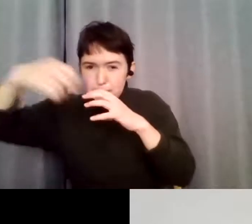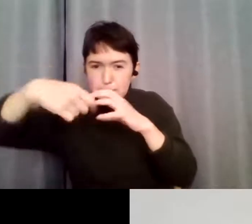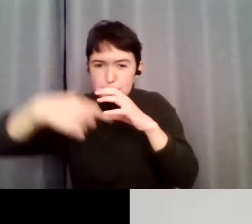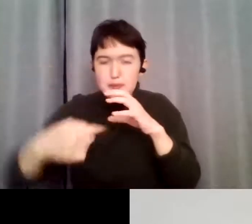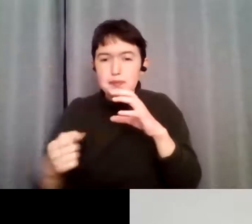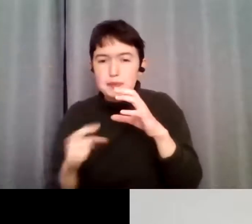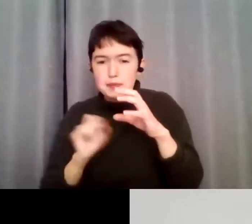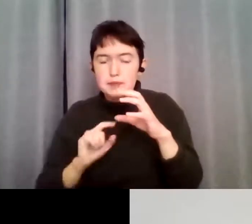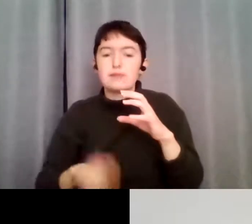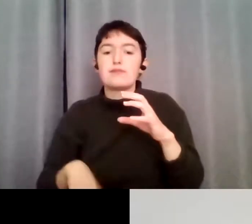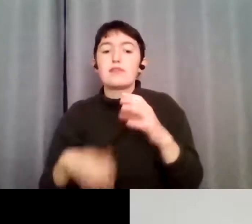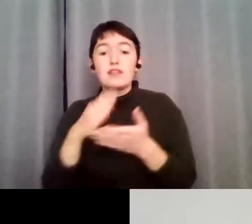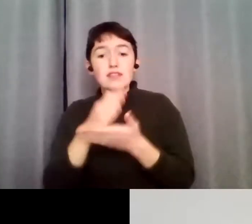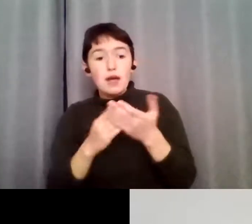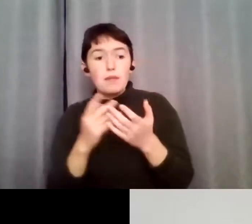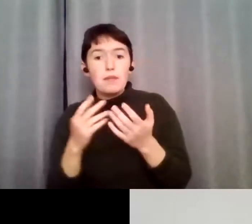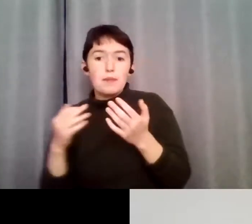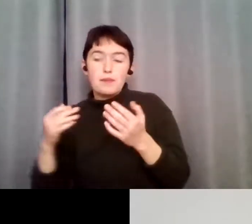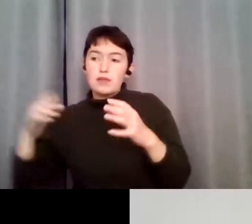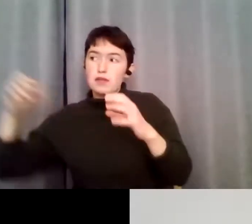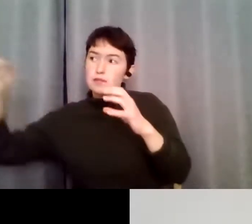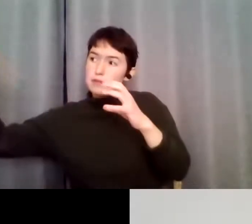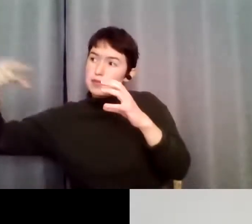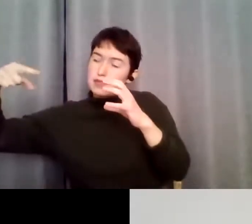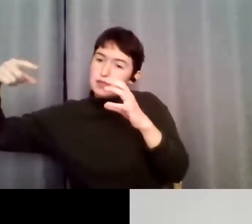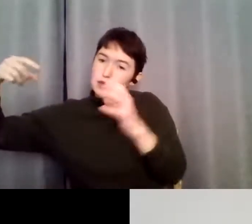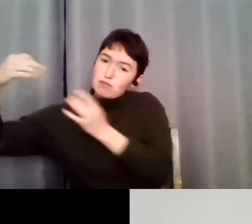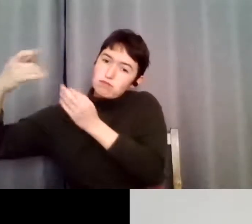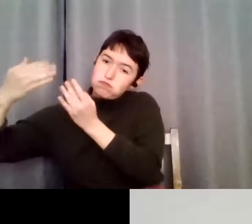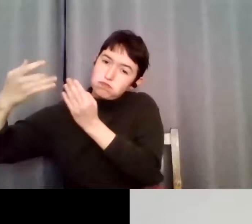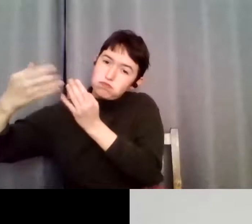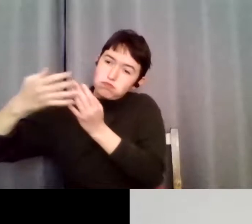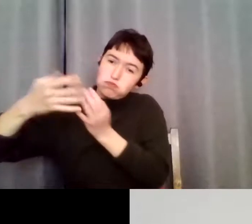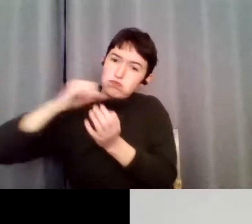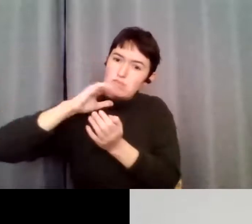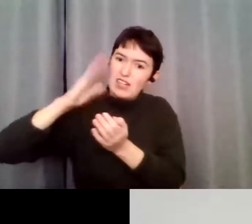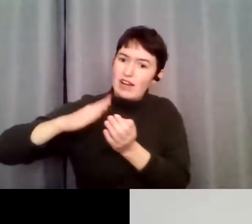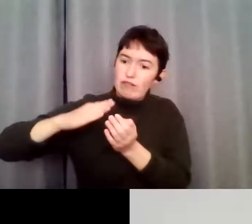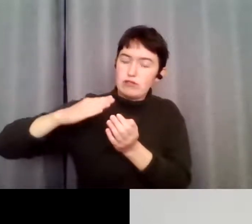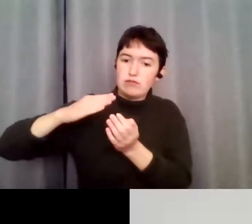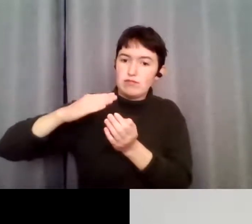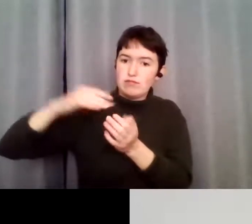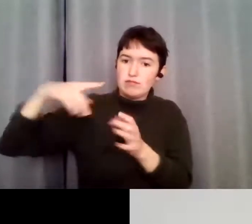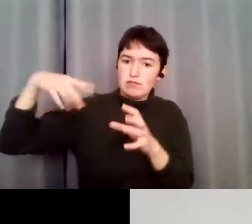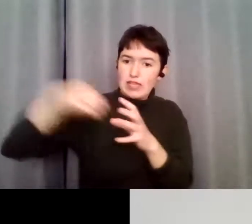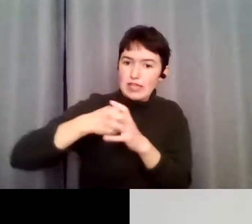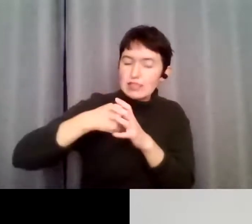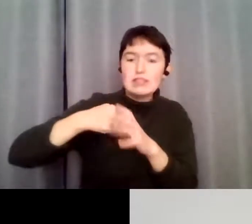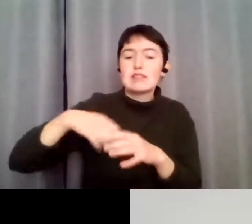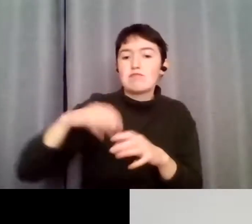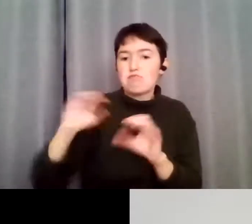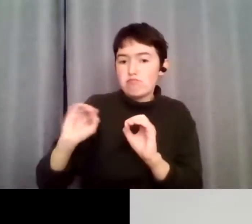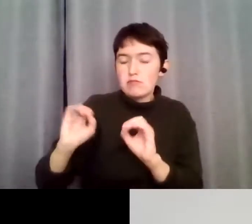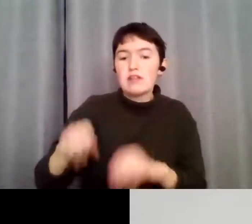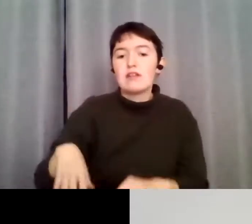of them burn up in the atmosphere and never reach the Earth. There are larger meteorites, though, that fall to Earth all of the time. And if you